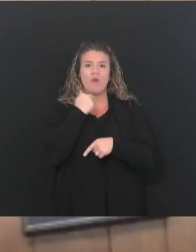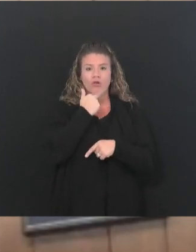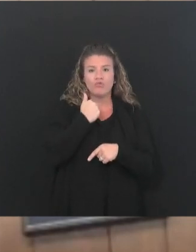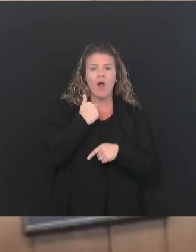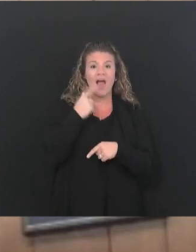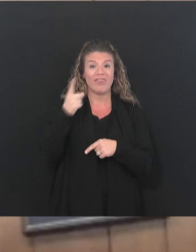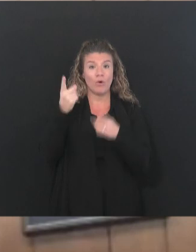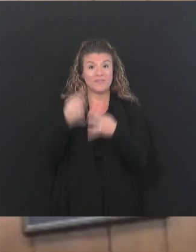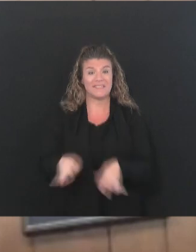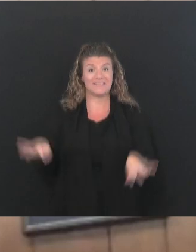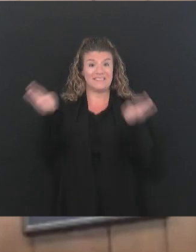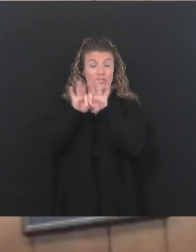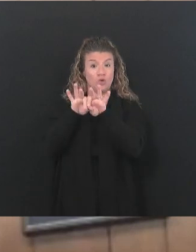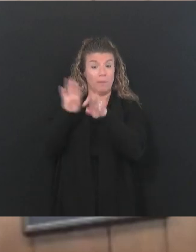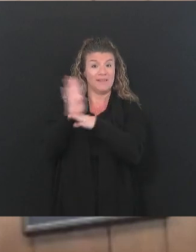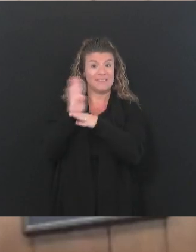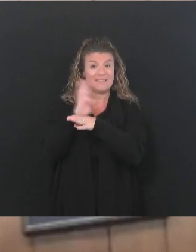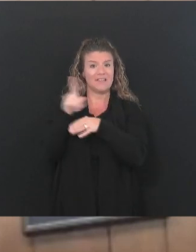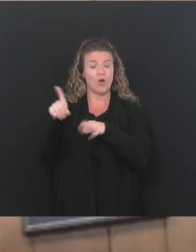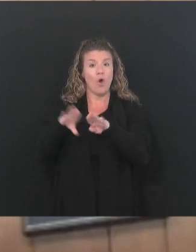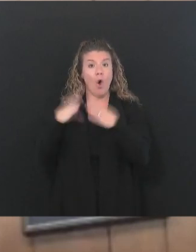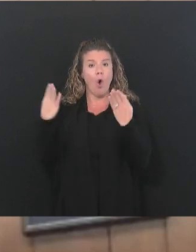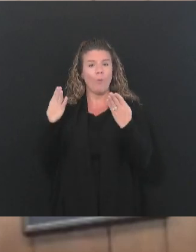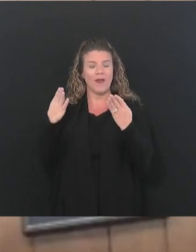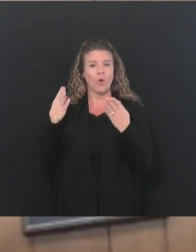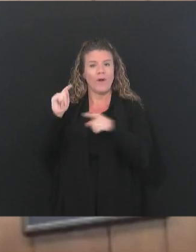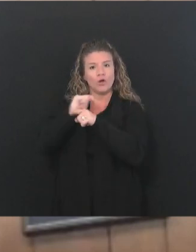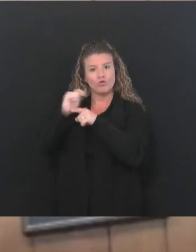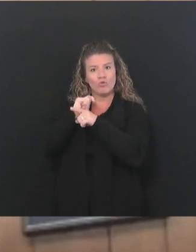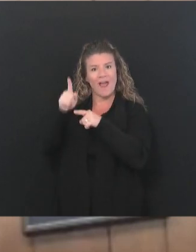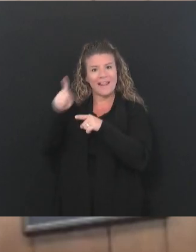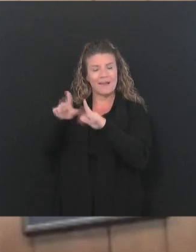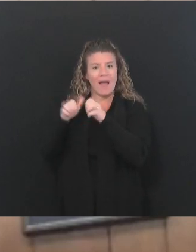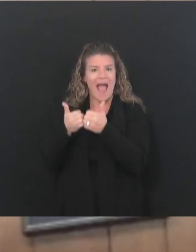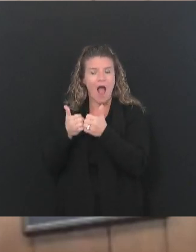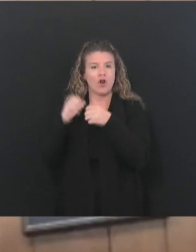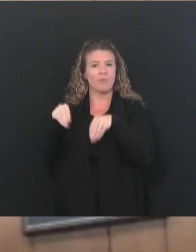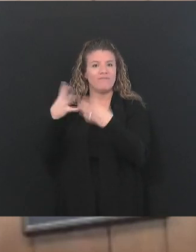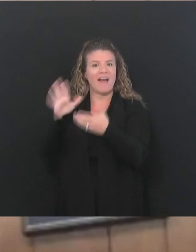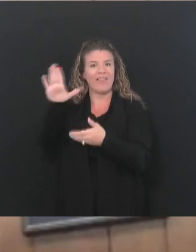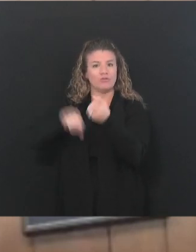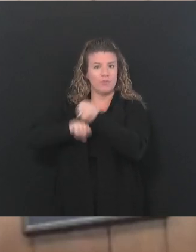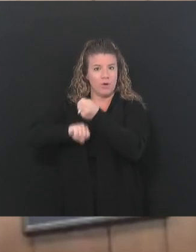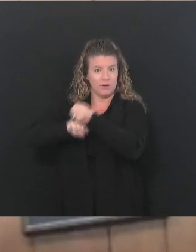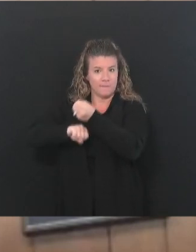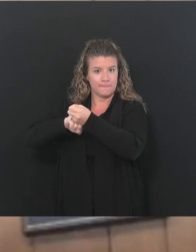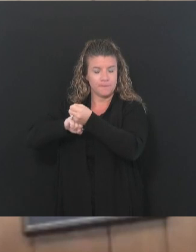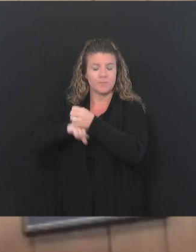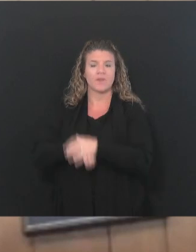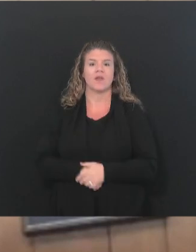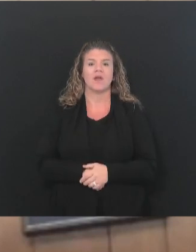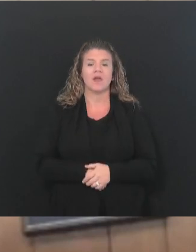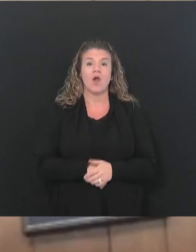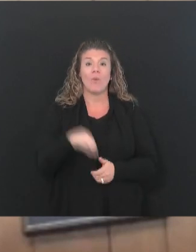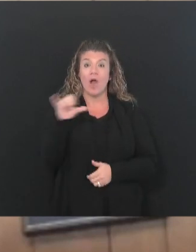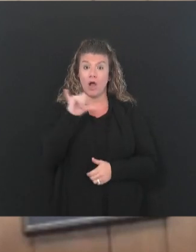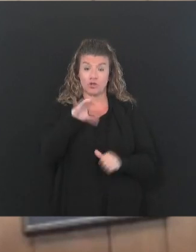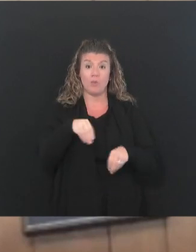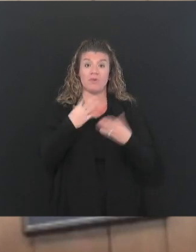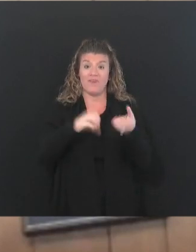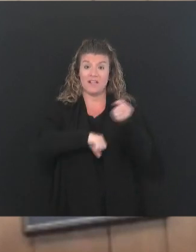considered critical, as well as providing support to additional